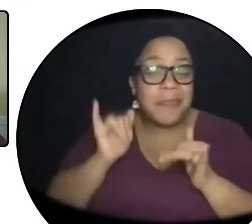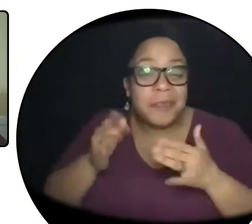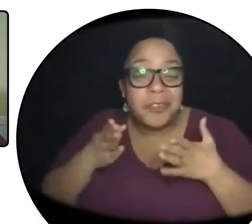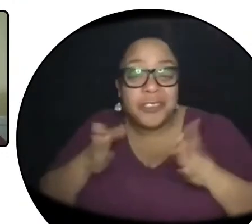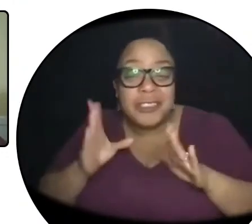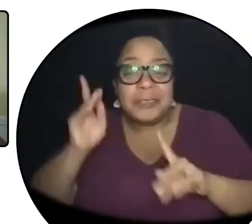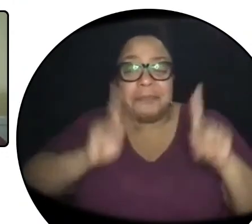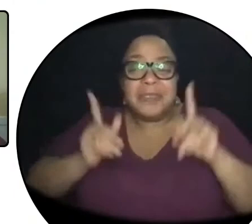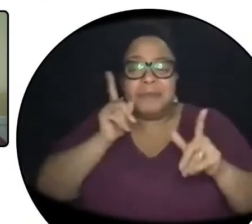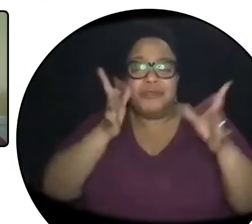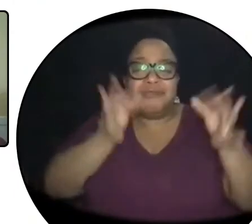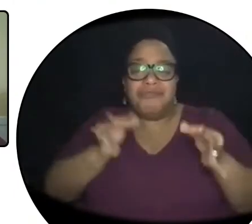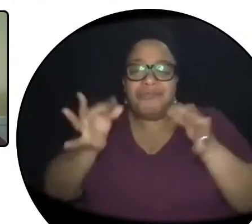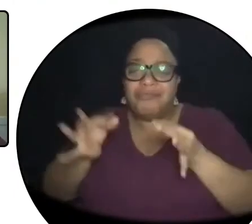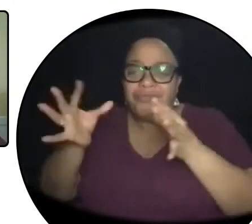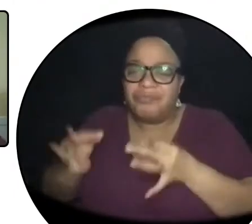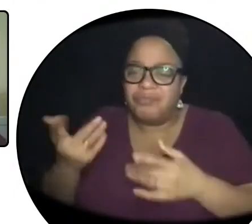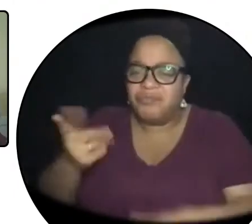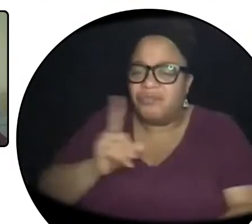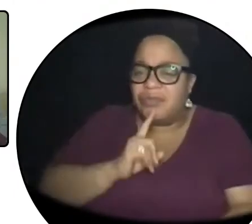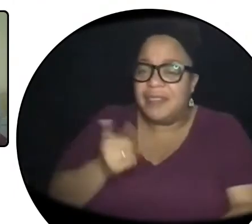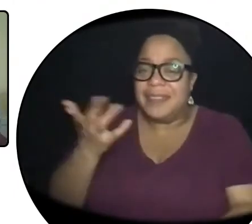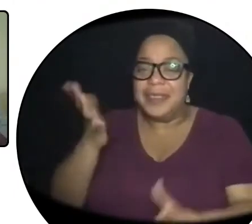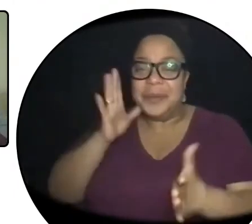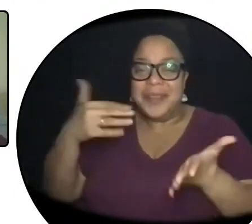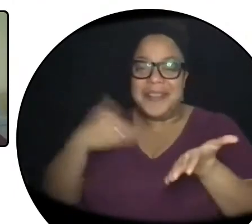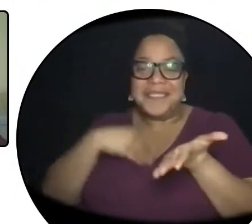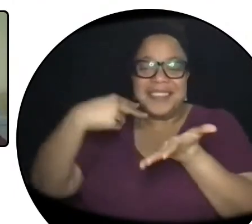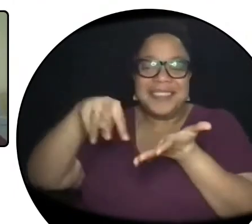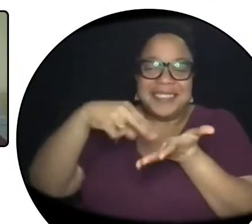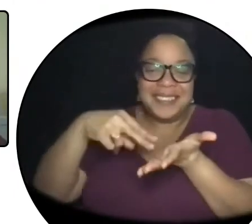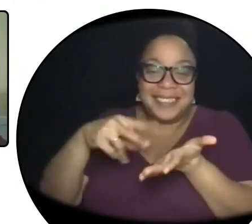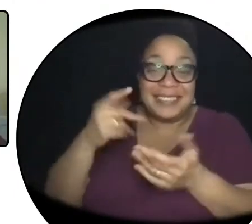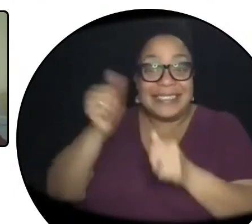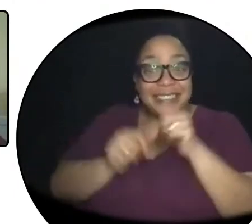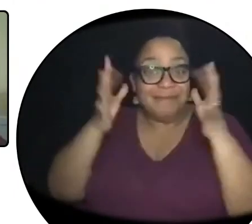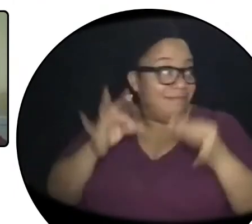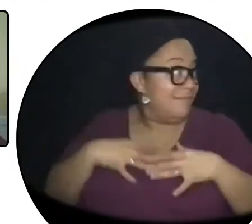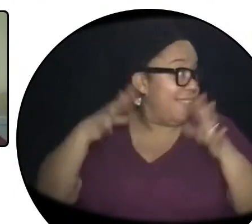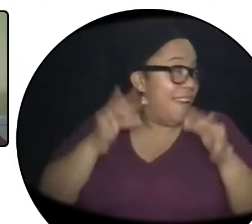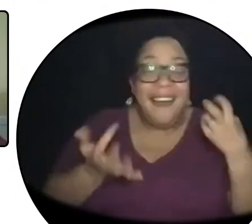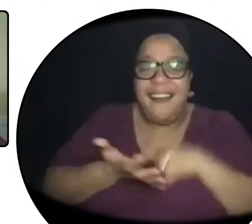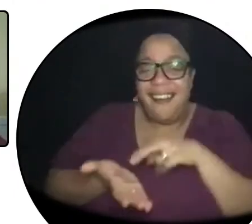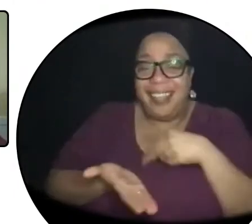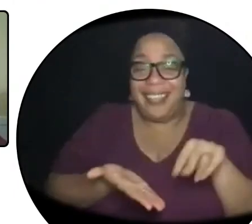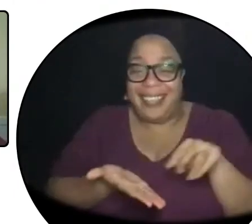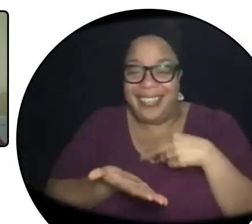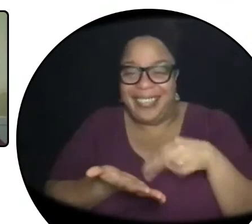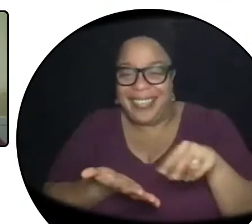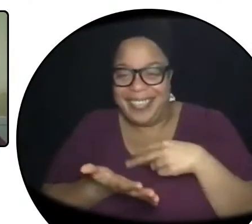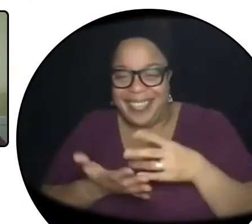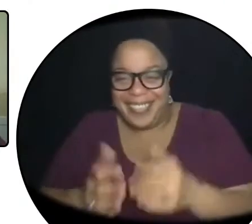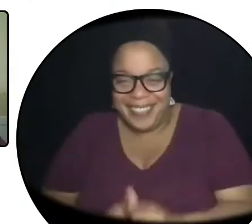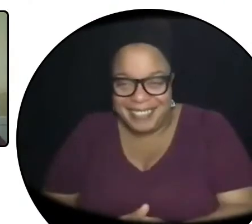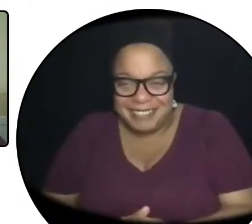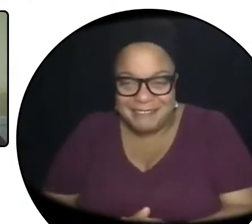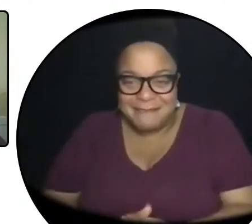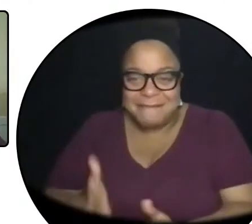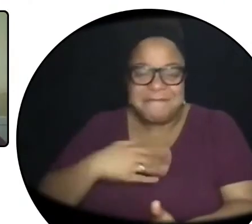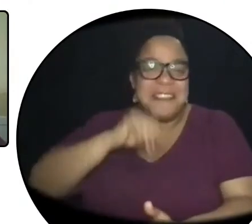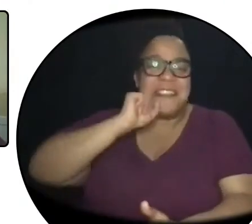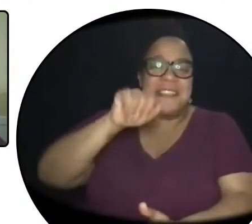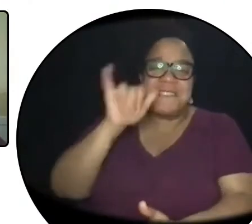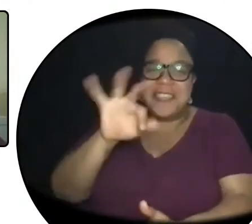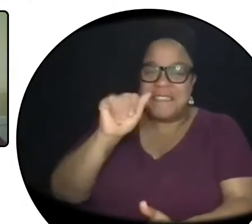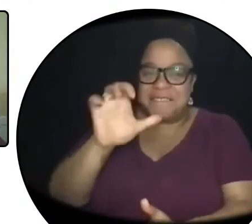you for this. You know, we thought 90 minutes was a long time, but it's not. We're here at the